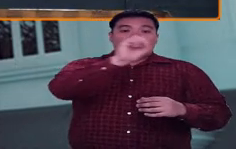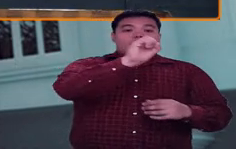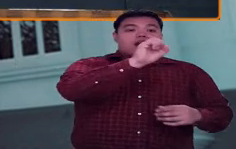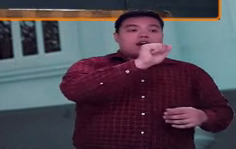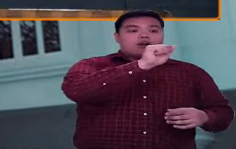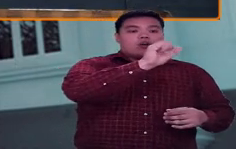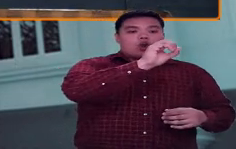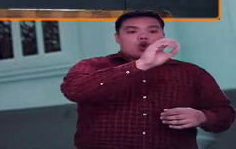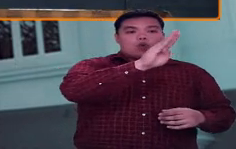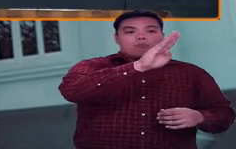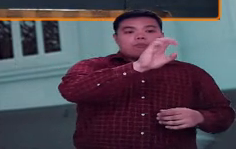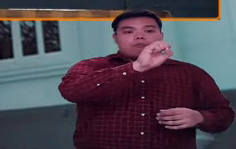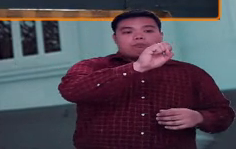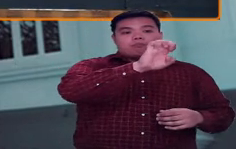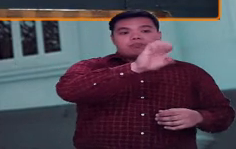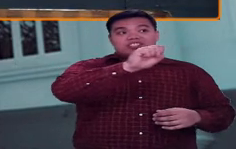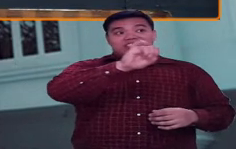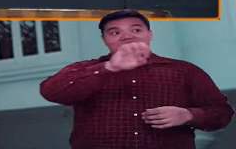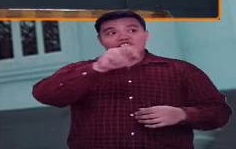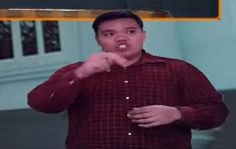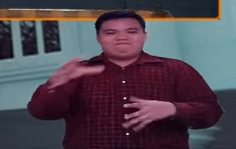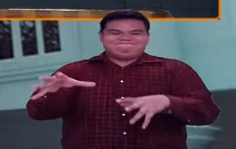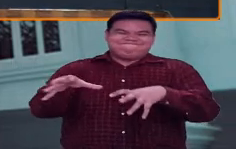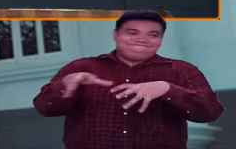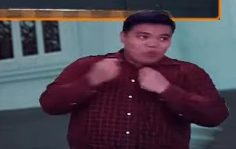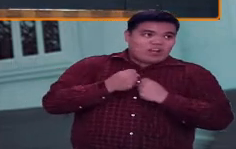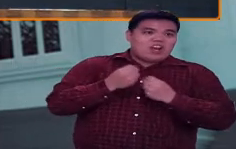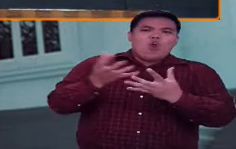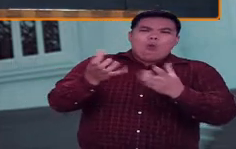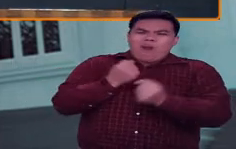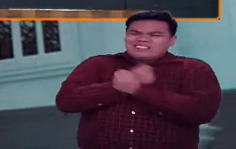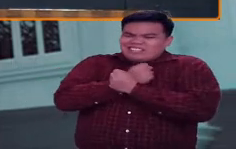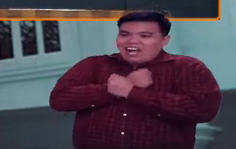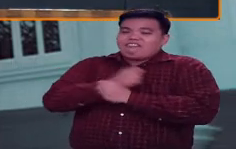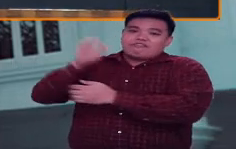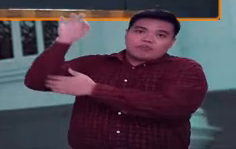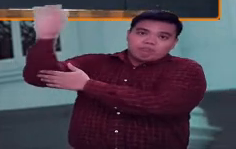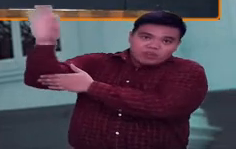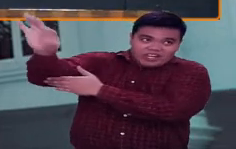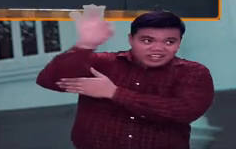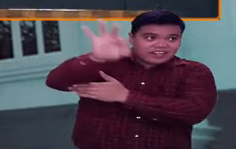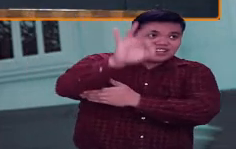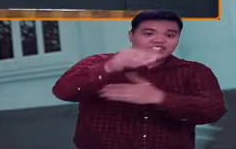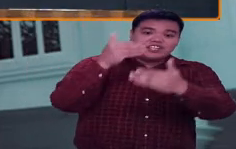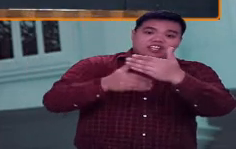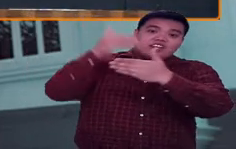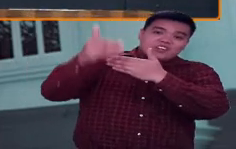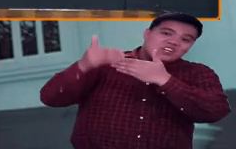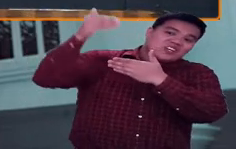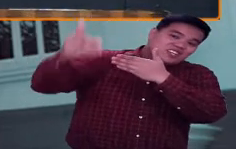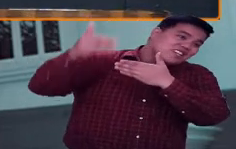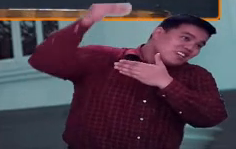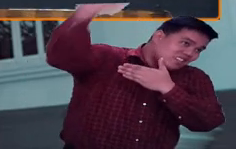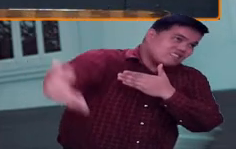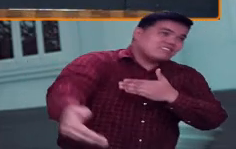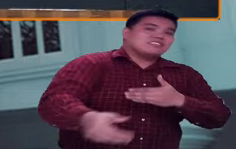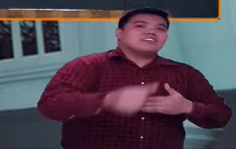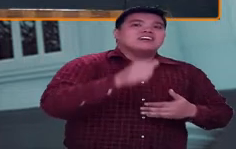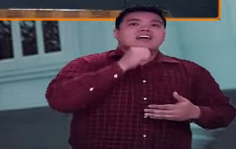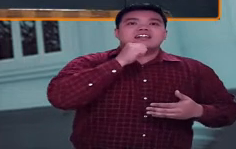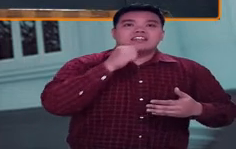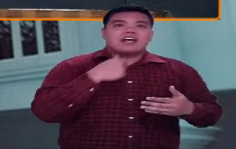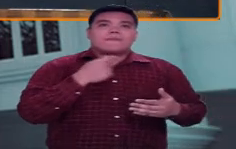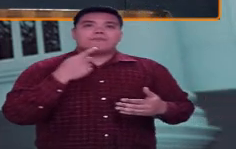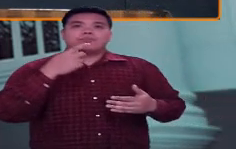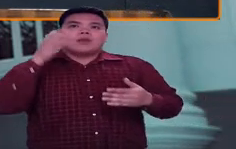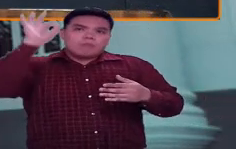again found in 2 Corinthians 10, verse 16, to preach the gospel in the regions beyond you, and not to boast of